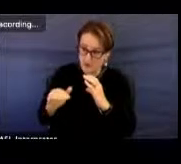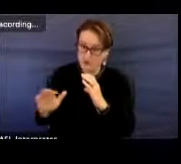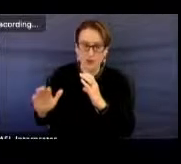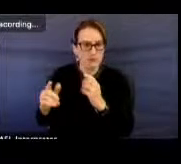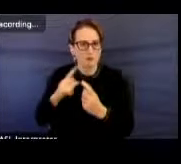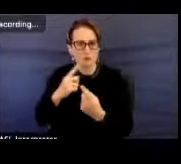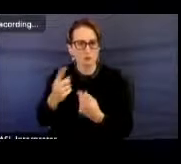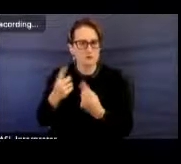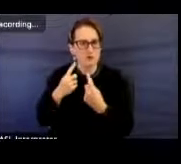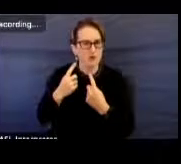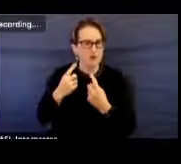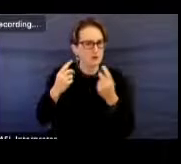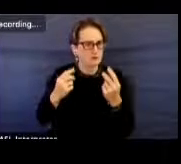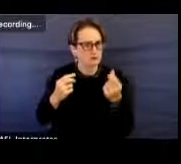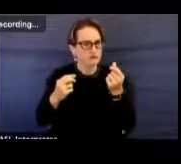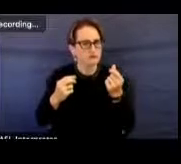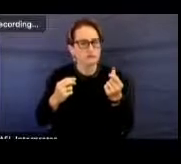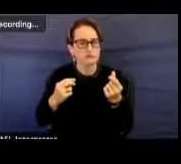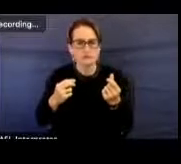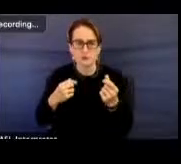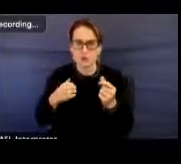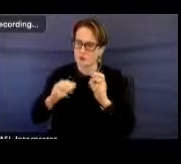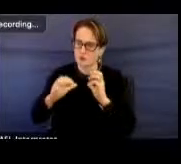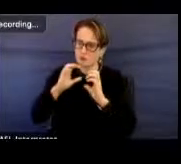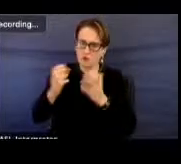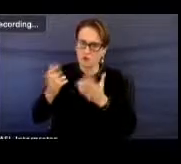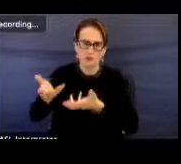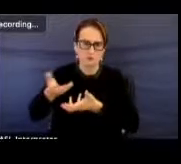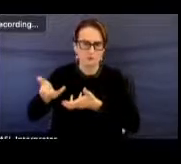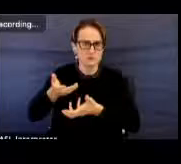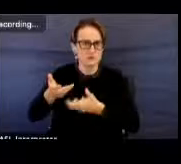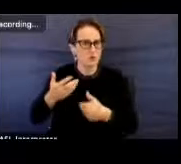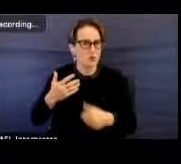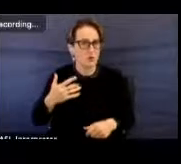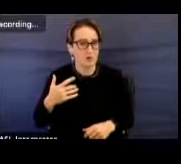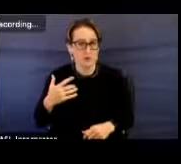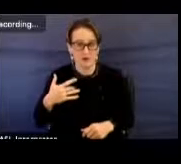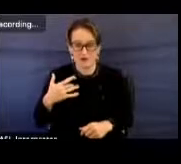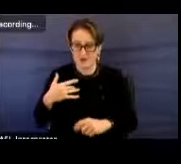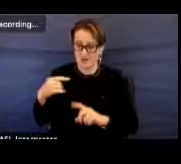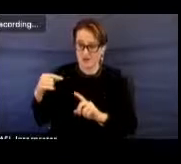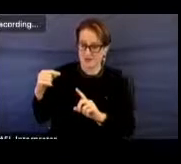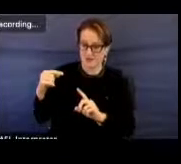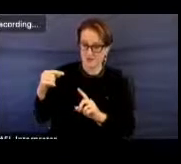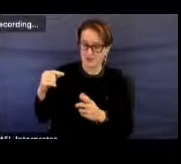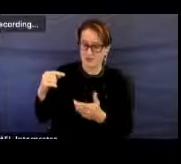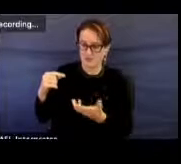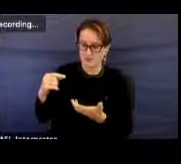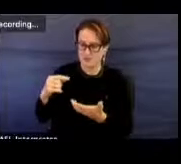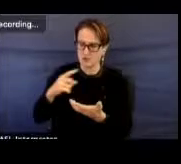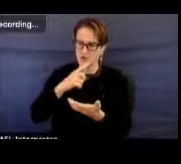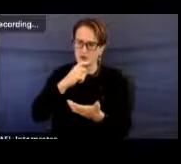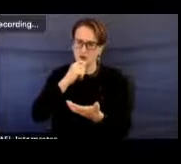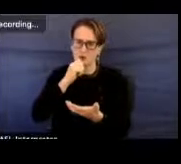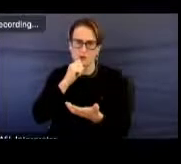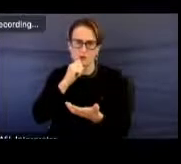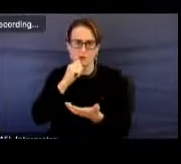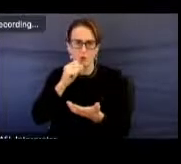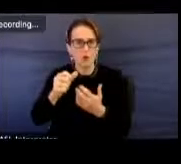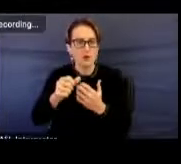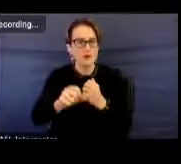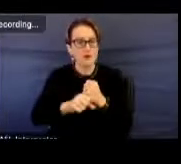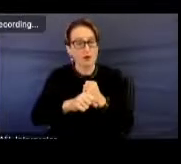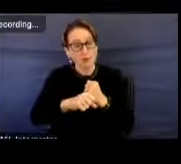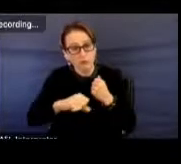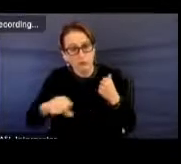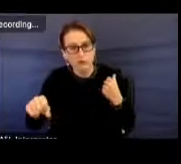So I don't believe, in my opinion, that this would jeopardize, from a timing perspective,